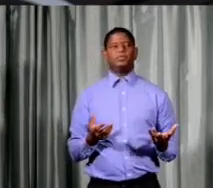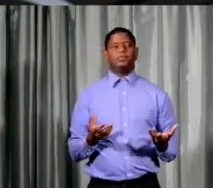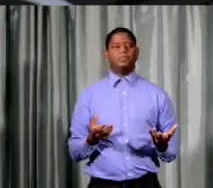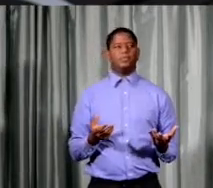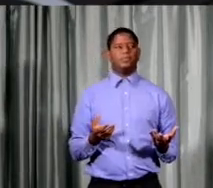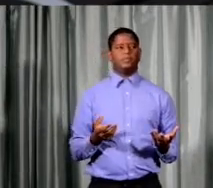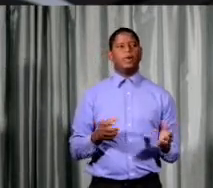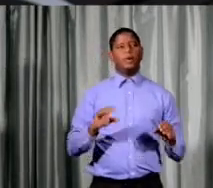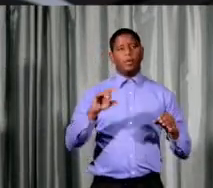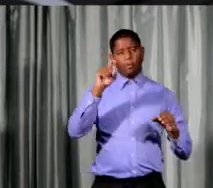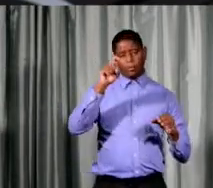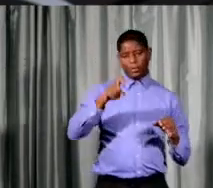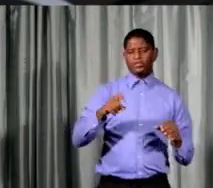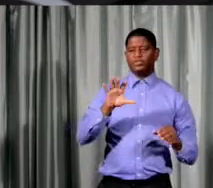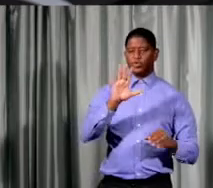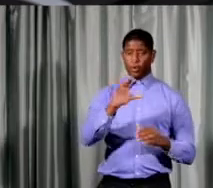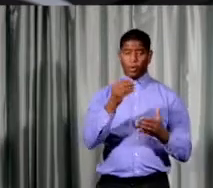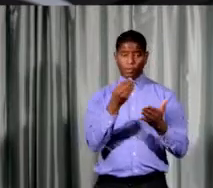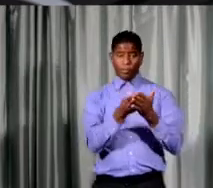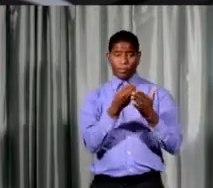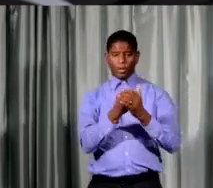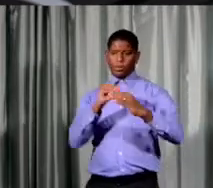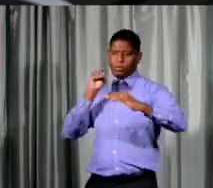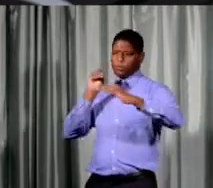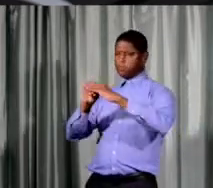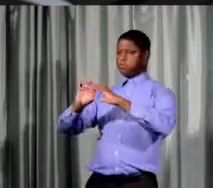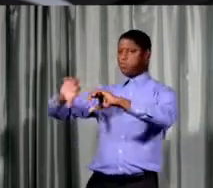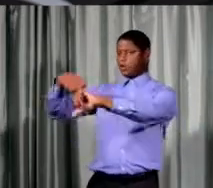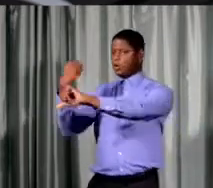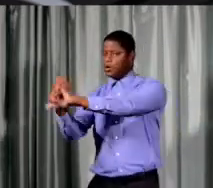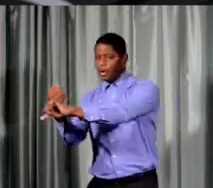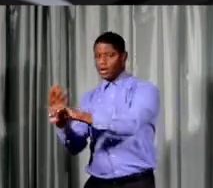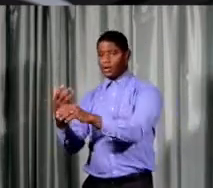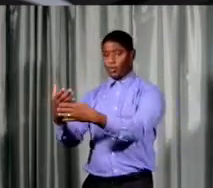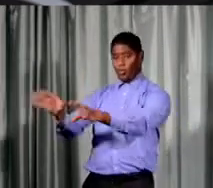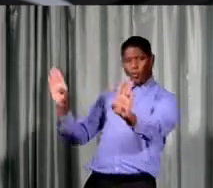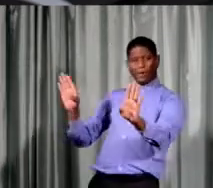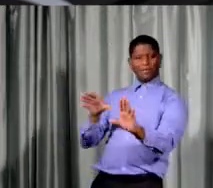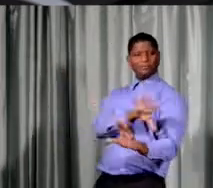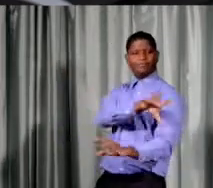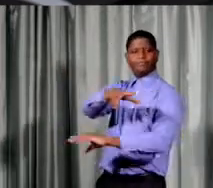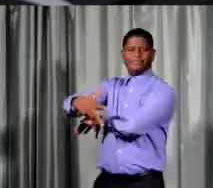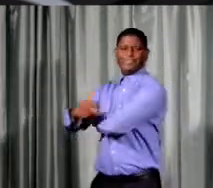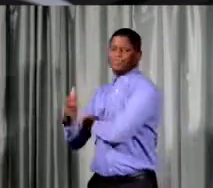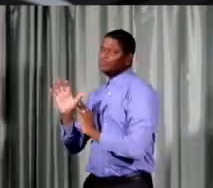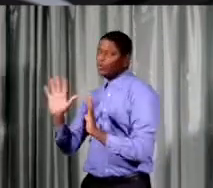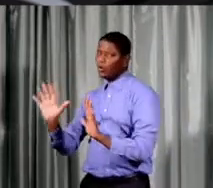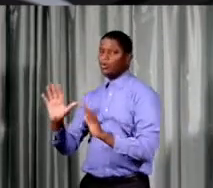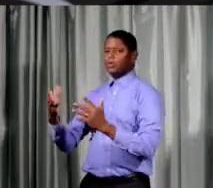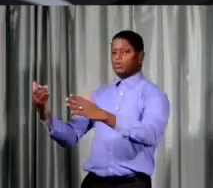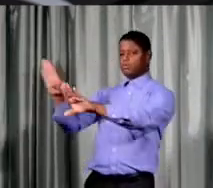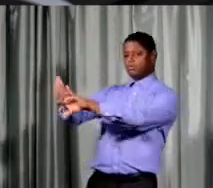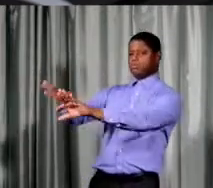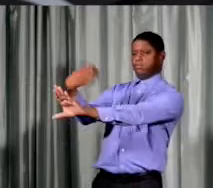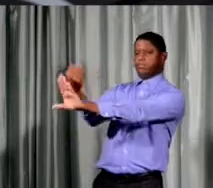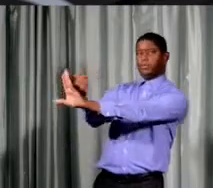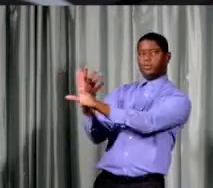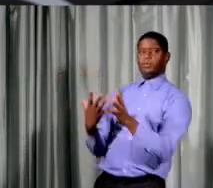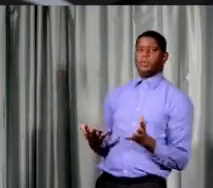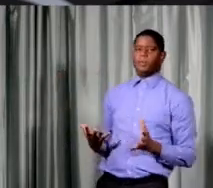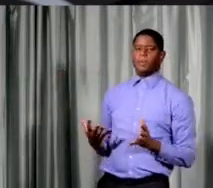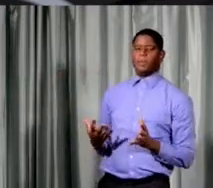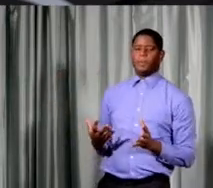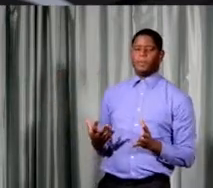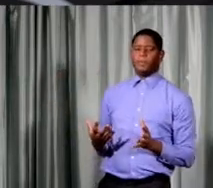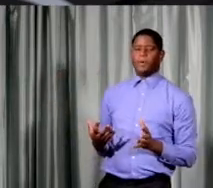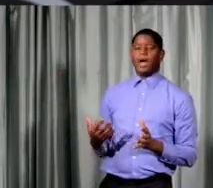it just open. The cash register and the receipt book and the invoice book